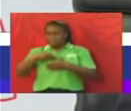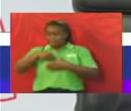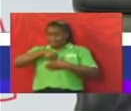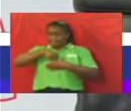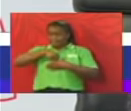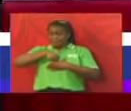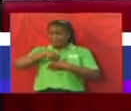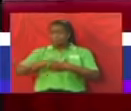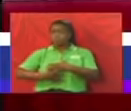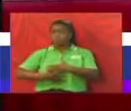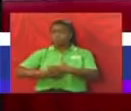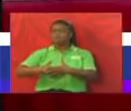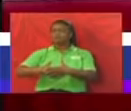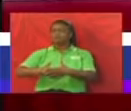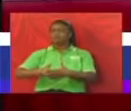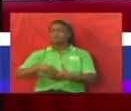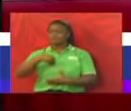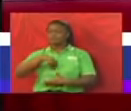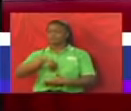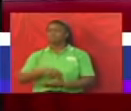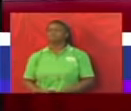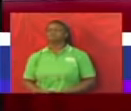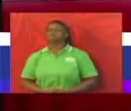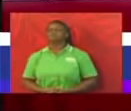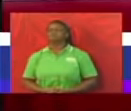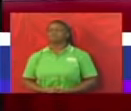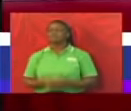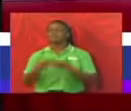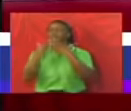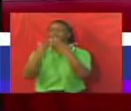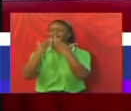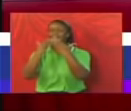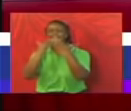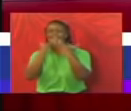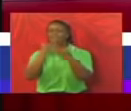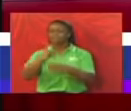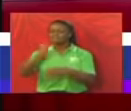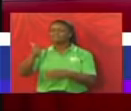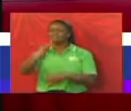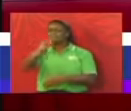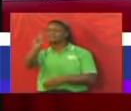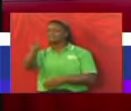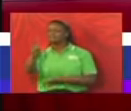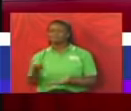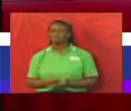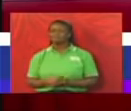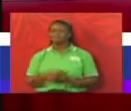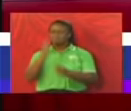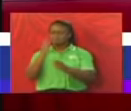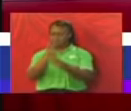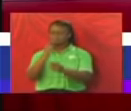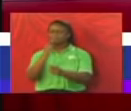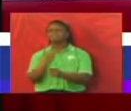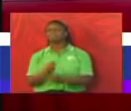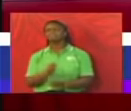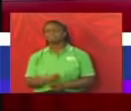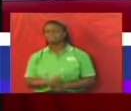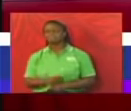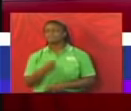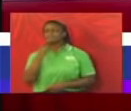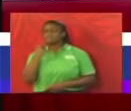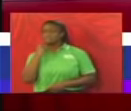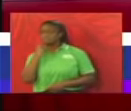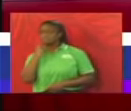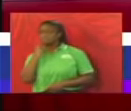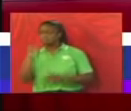you. Okay, thank you for the other question. You're quite right in calling those reports unverified. We have not received any such